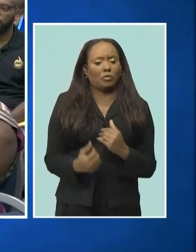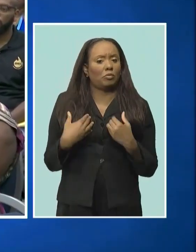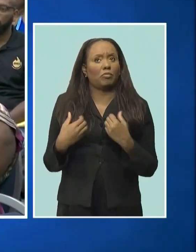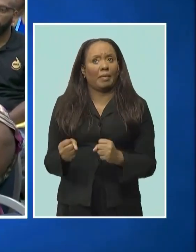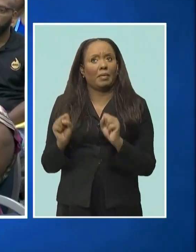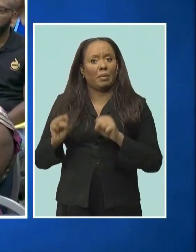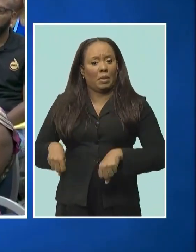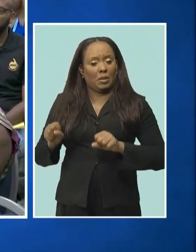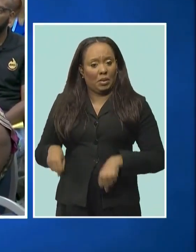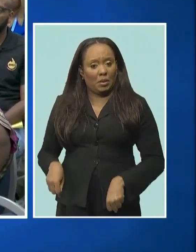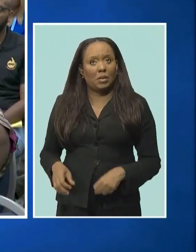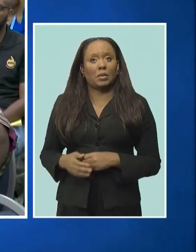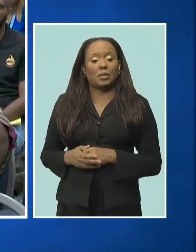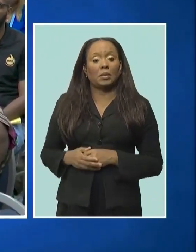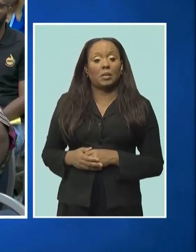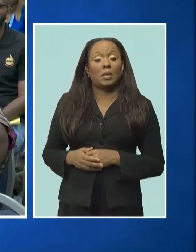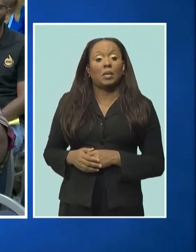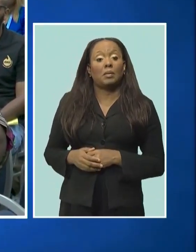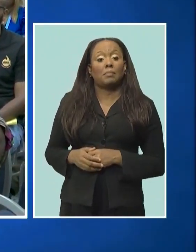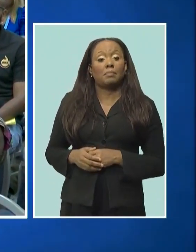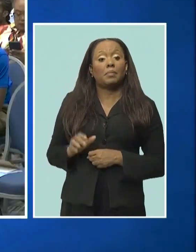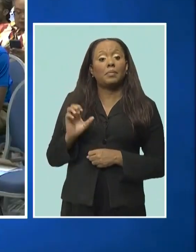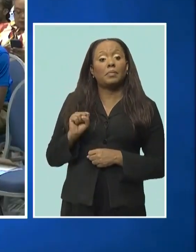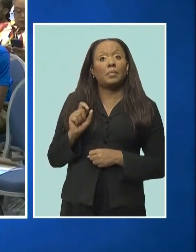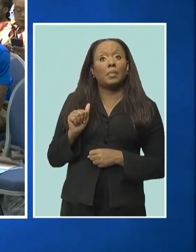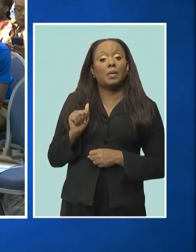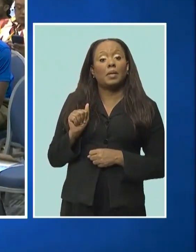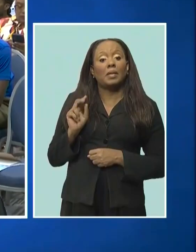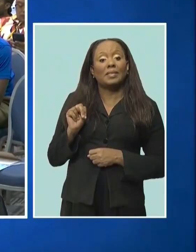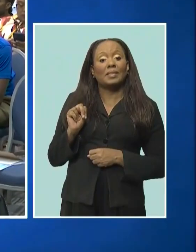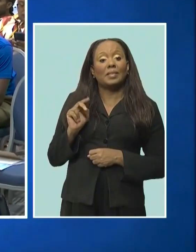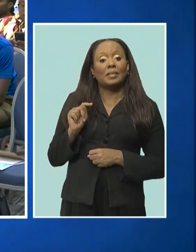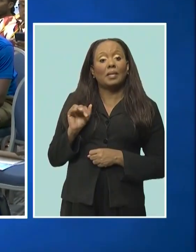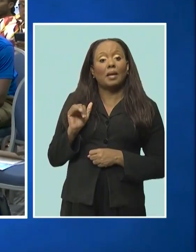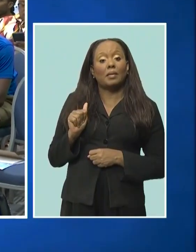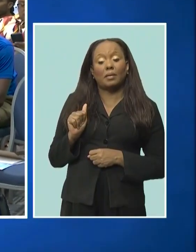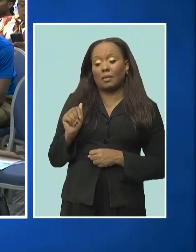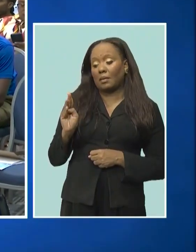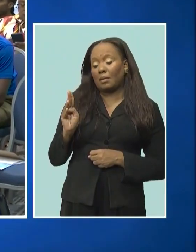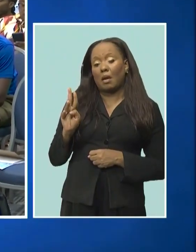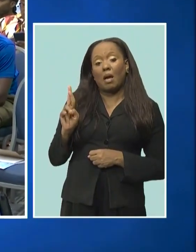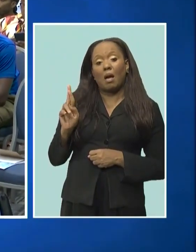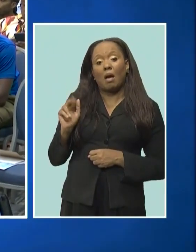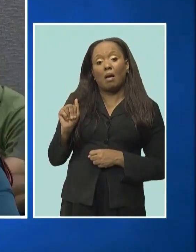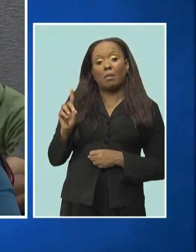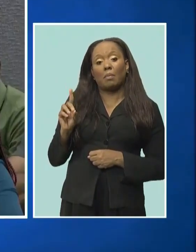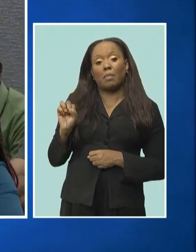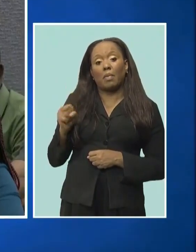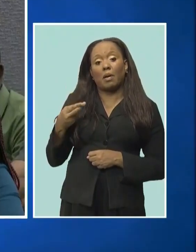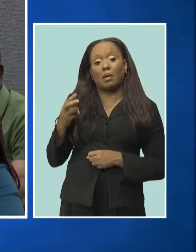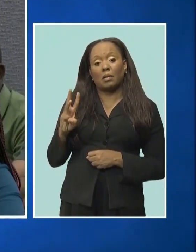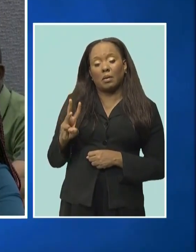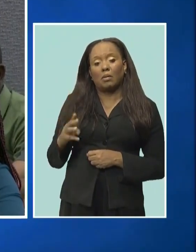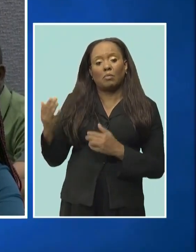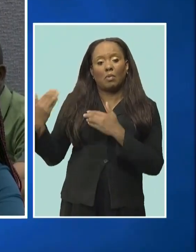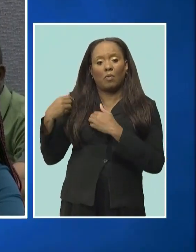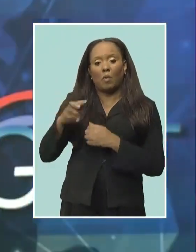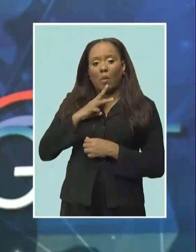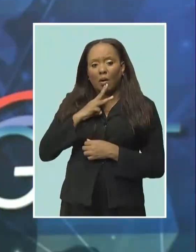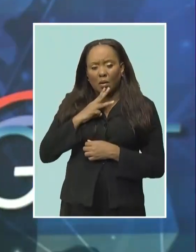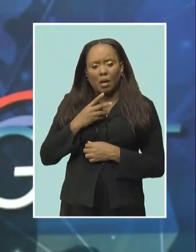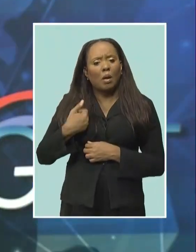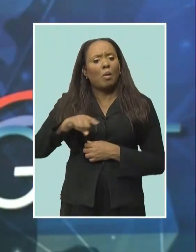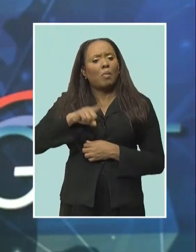is Barbados Minister with responsibility for water resources, says the region's human resources must become more innovative